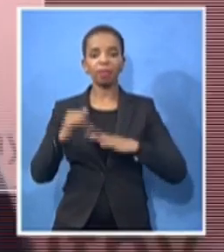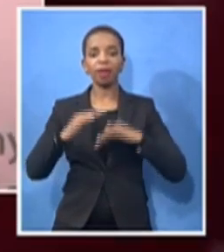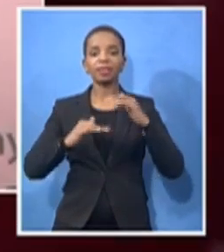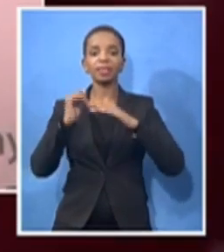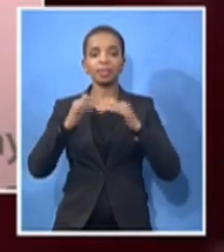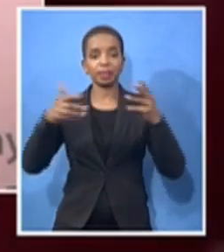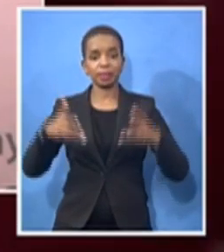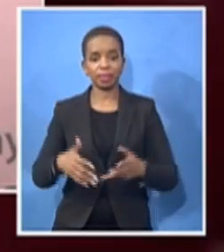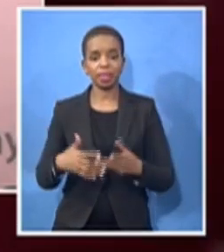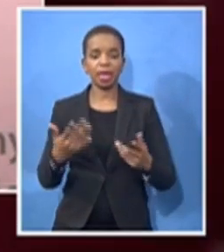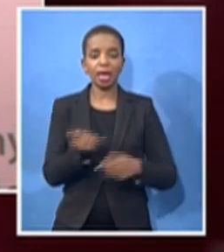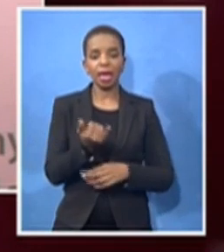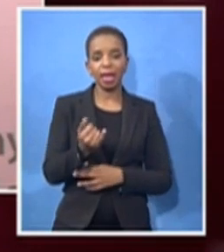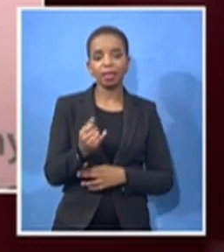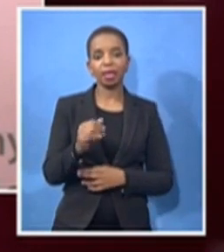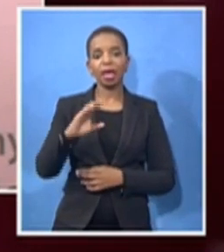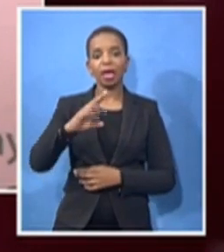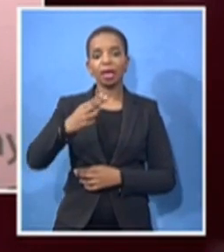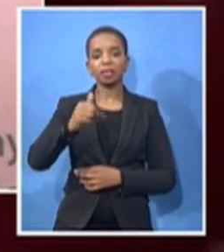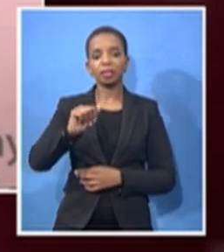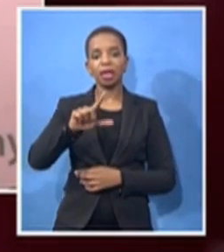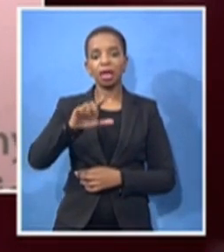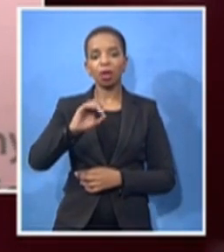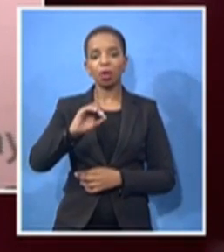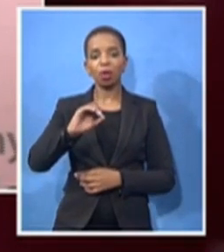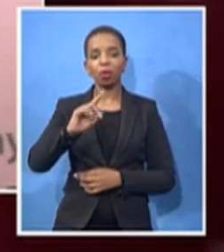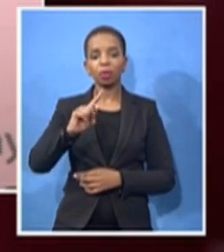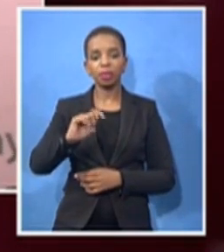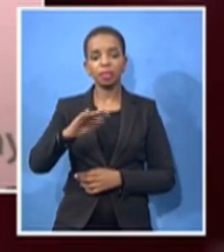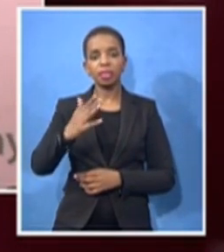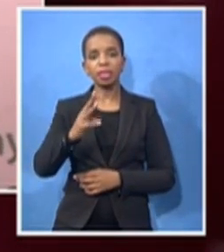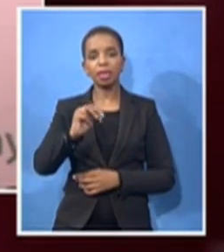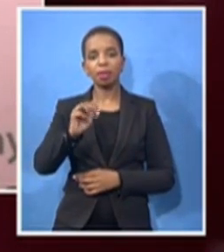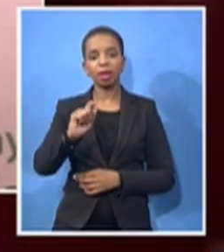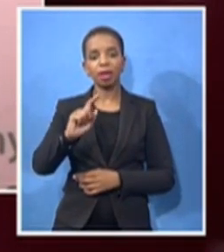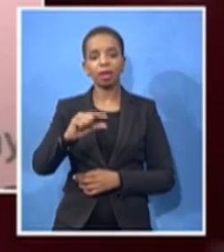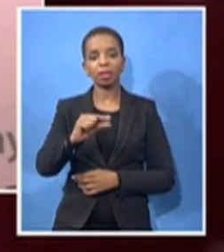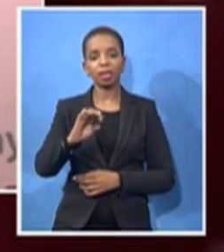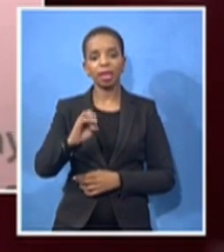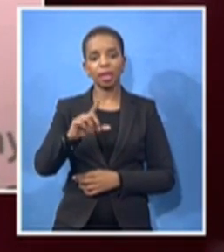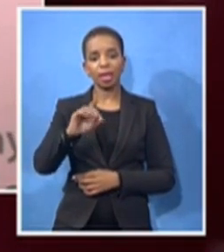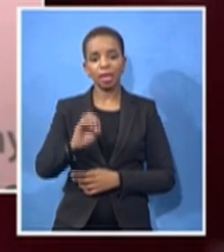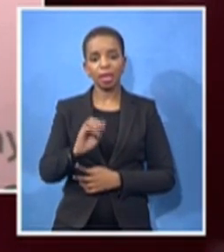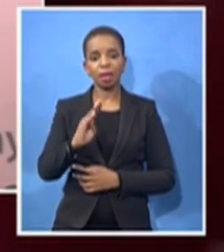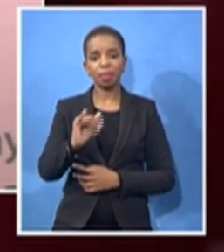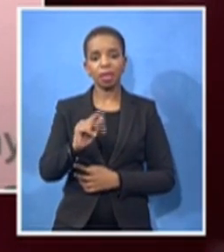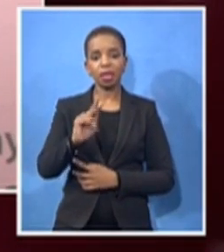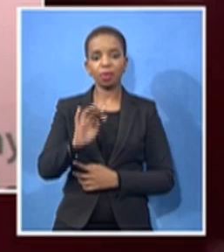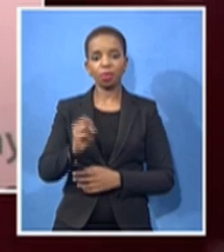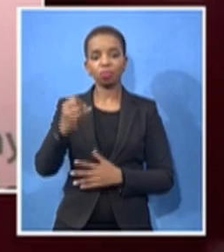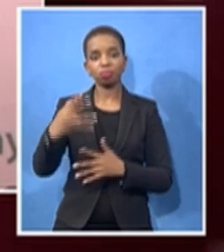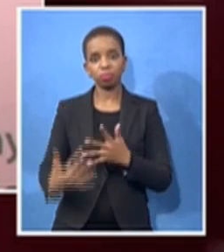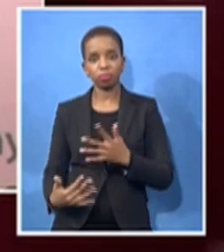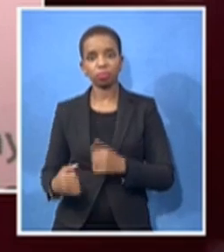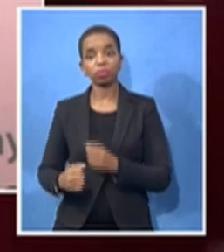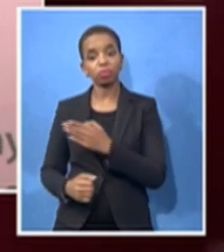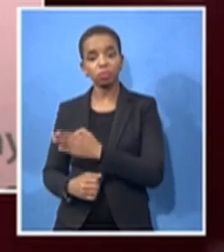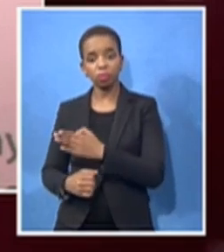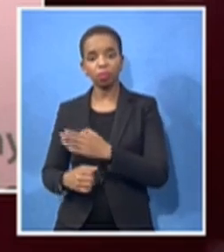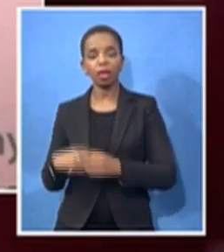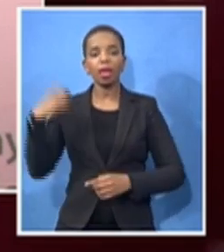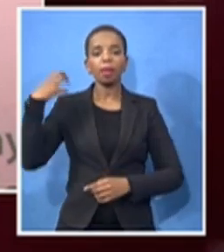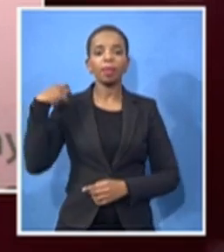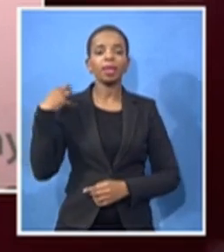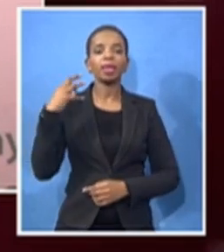very important. We can assure you. Well, Deputy Minister Phaahla, they're completing that morning session.